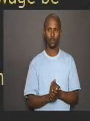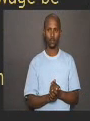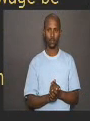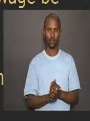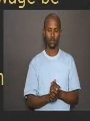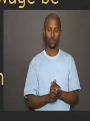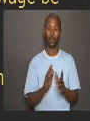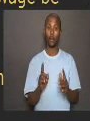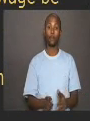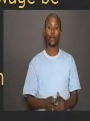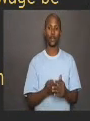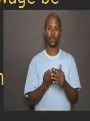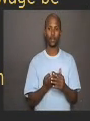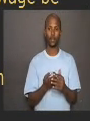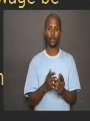Begin.